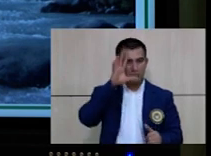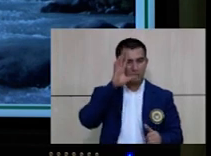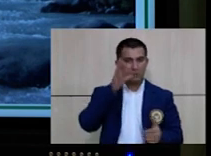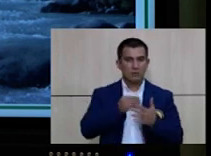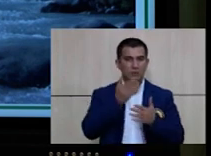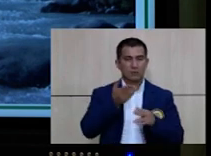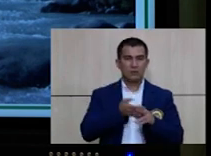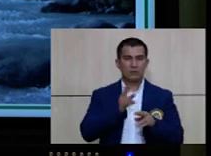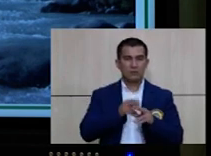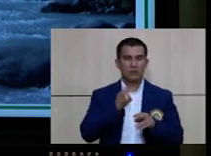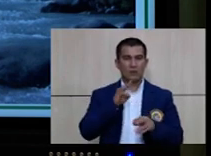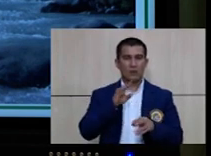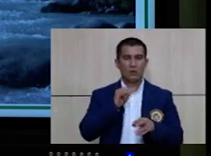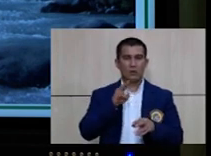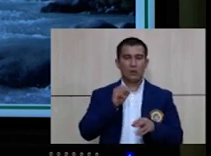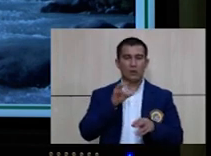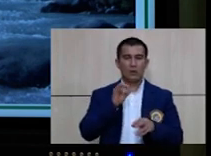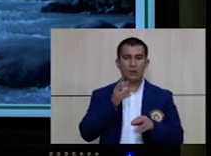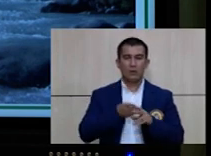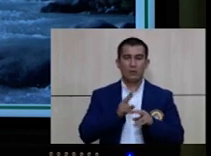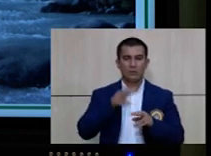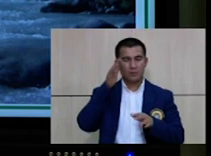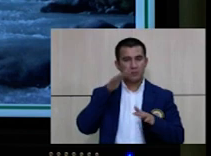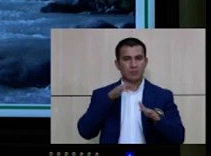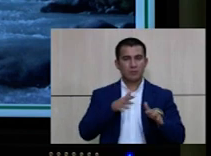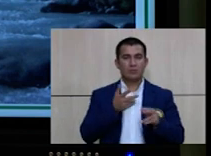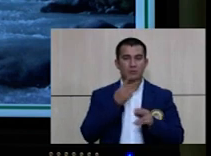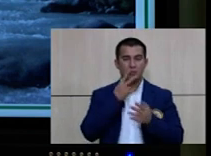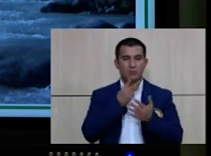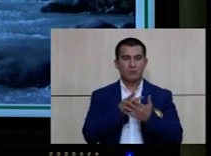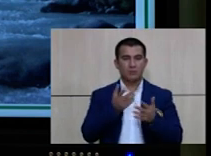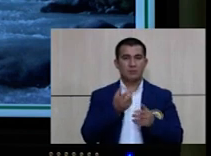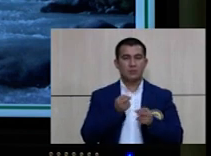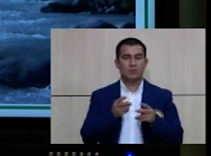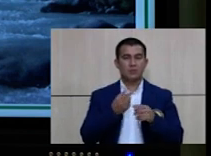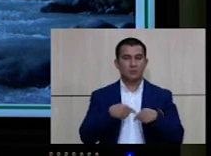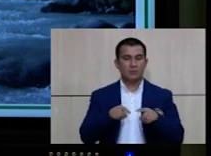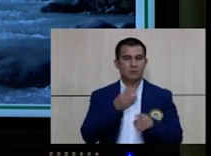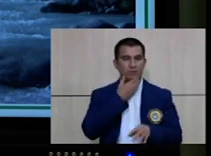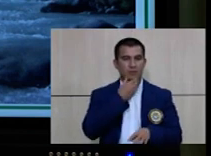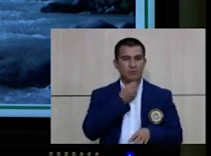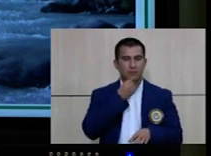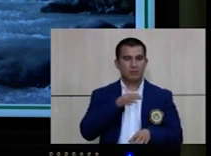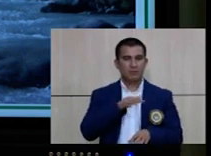Surxondaryodagi to'polon daryoning ko'rinishi. Qarang, qanday go'zal tabiatga